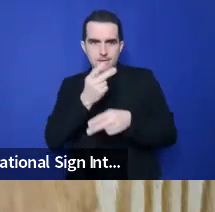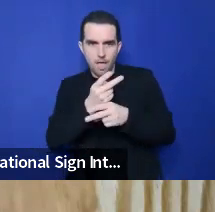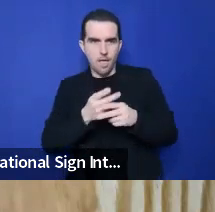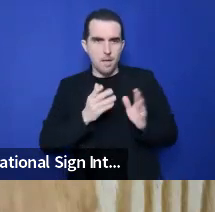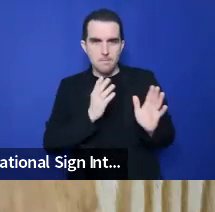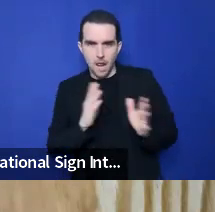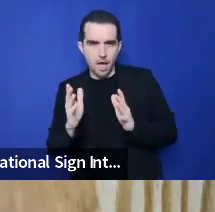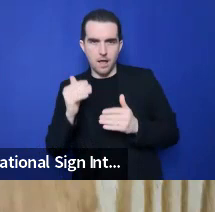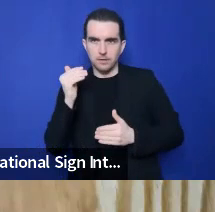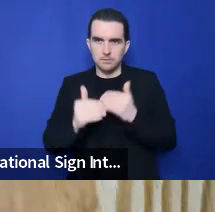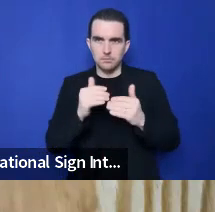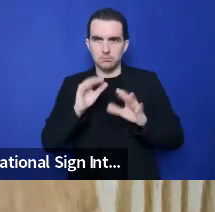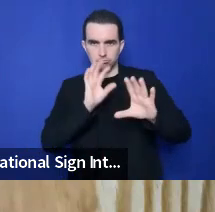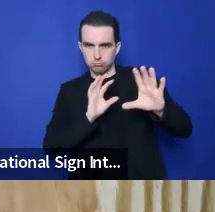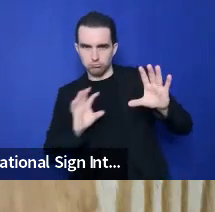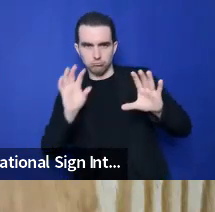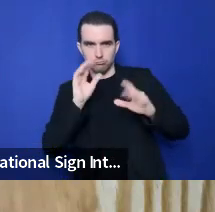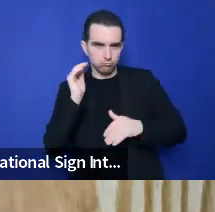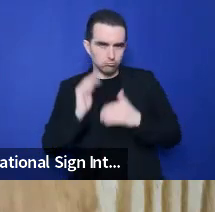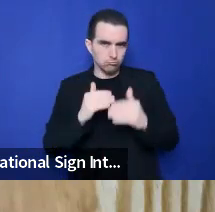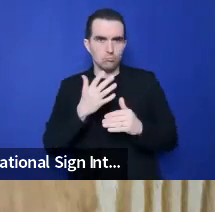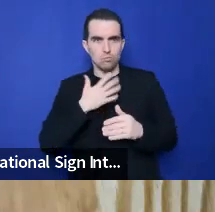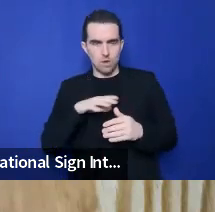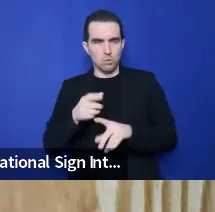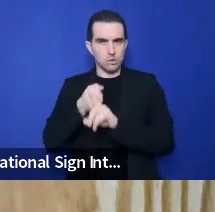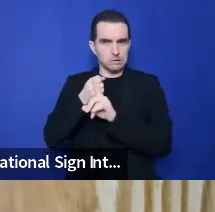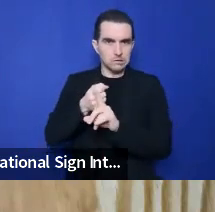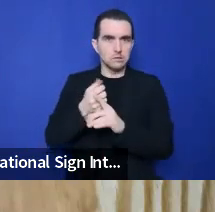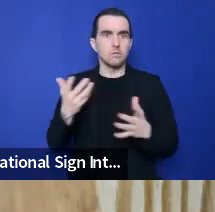able to capture all the needs of the key stakeholders.